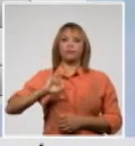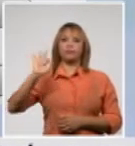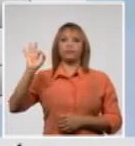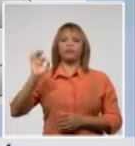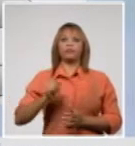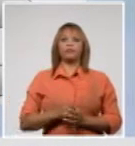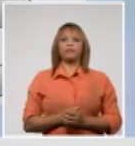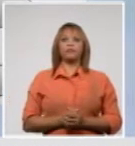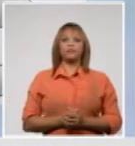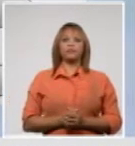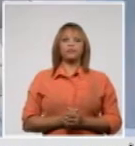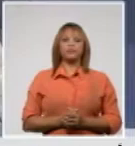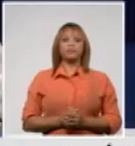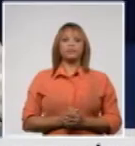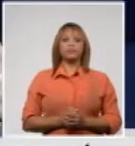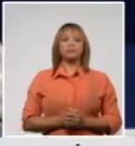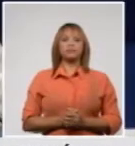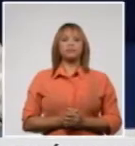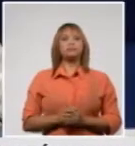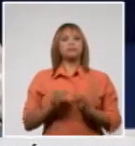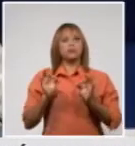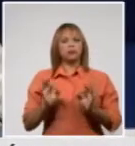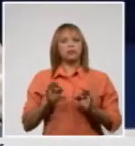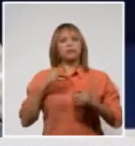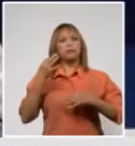pandemic began to